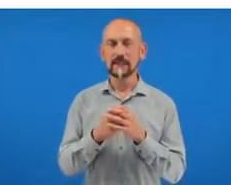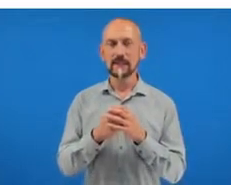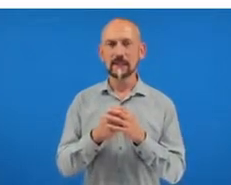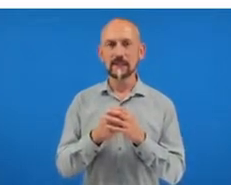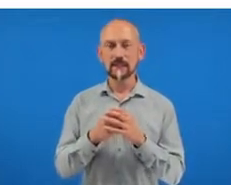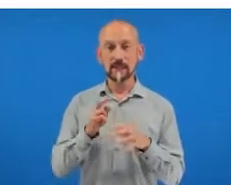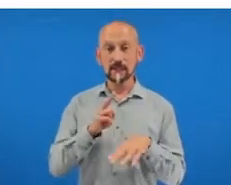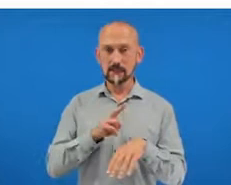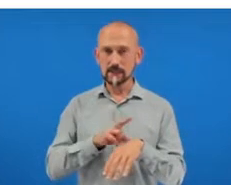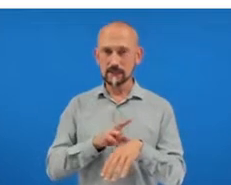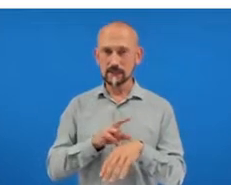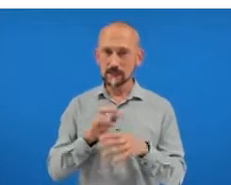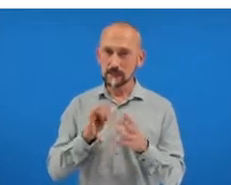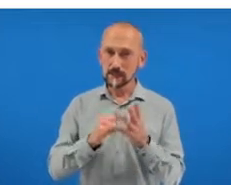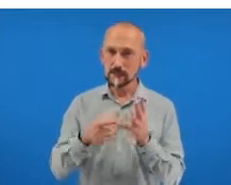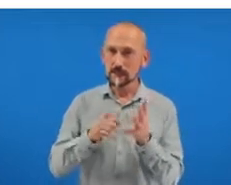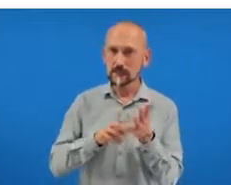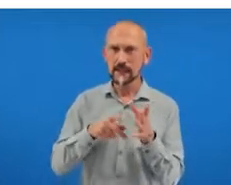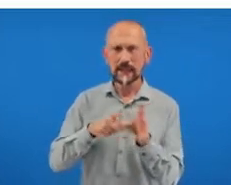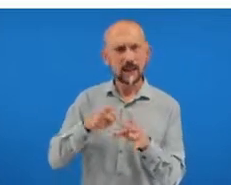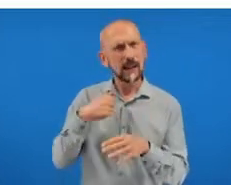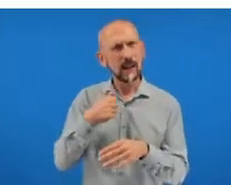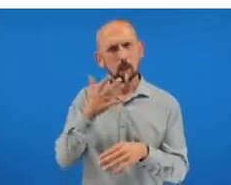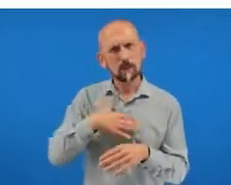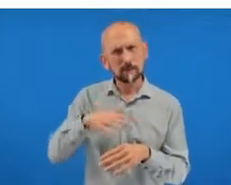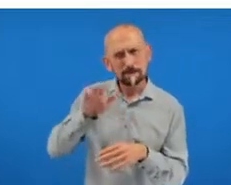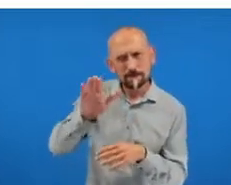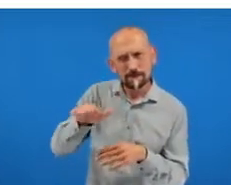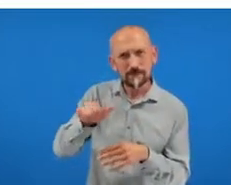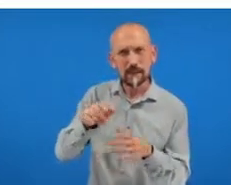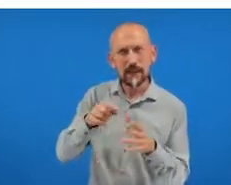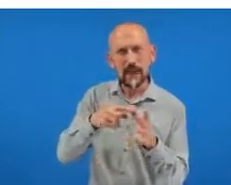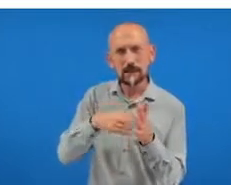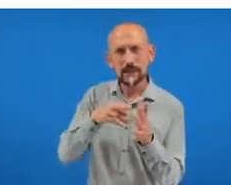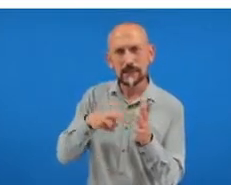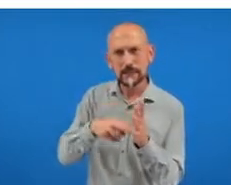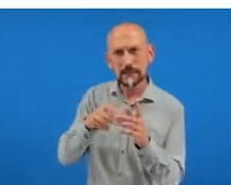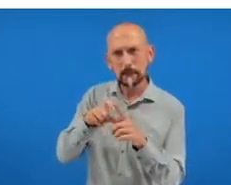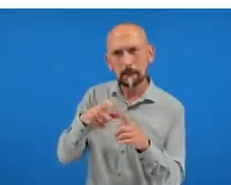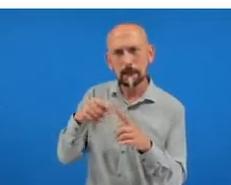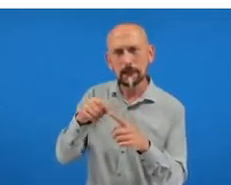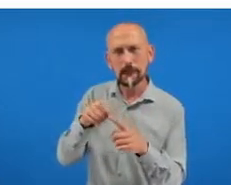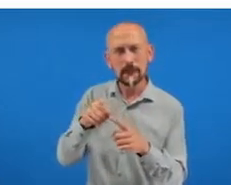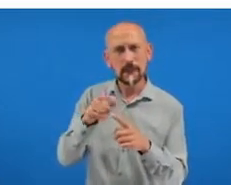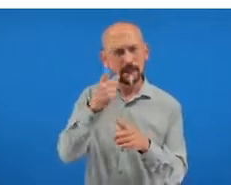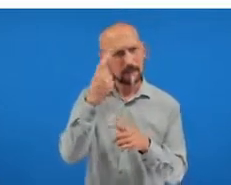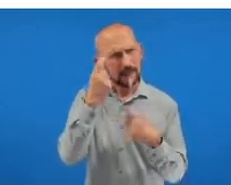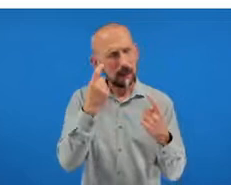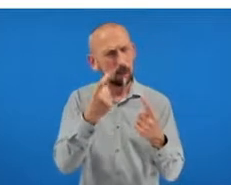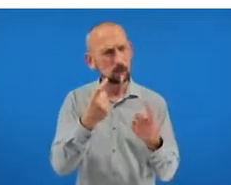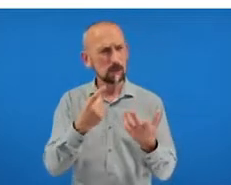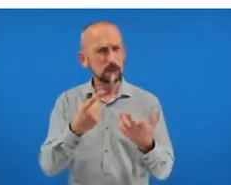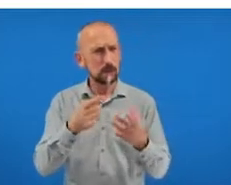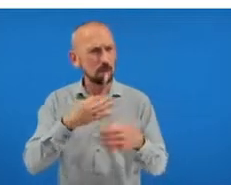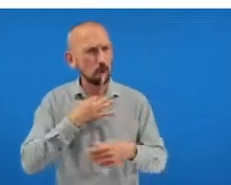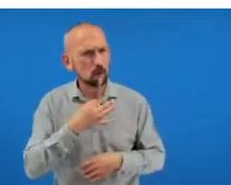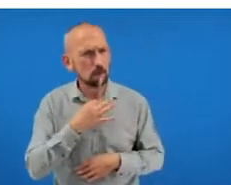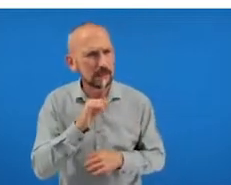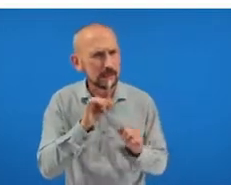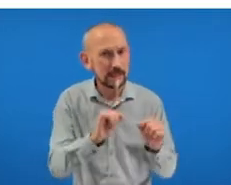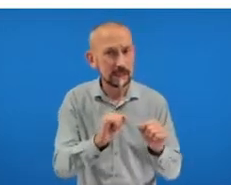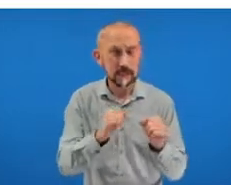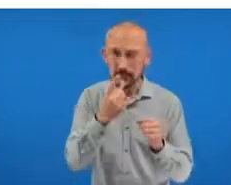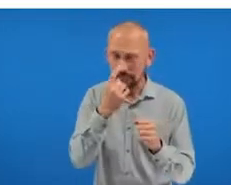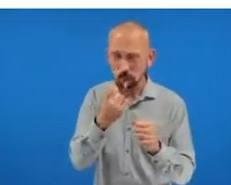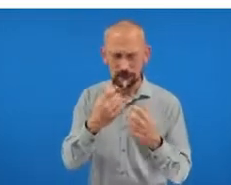about in terms of vulnerabilities. Is there something there that we need to think about in terms of our leadership, about being able to step into a place